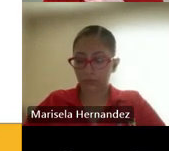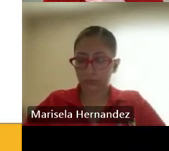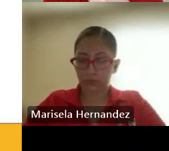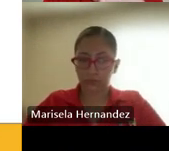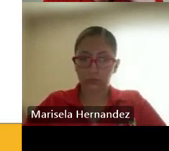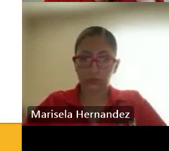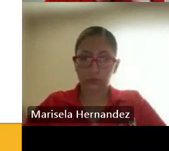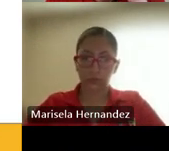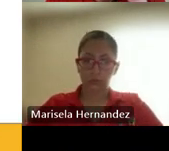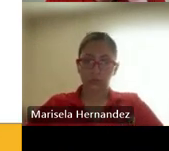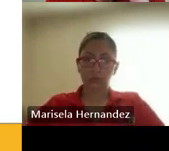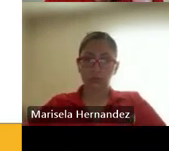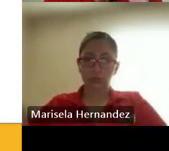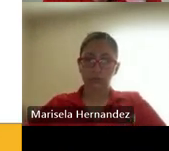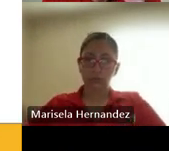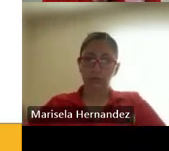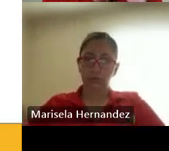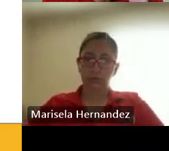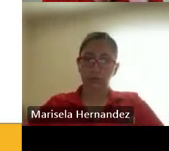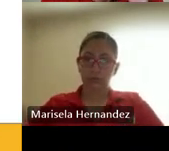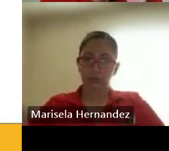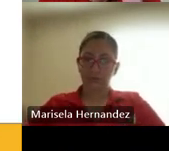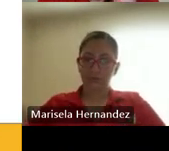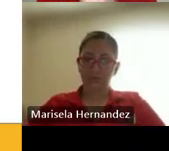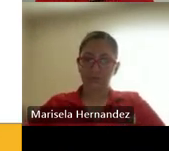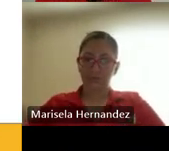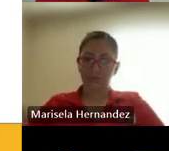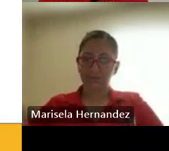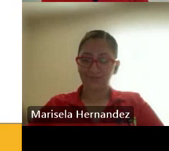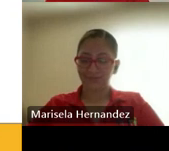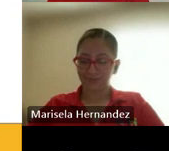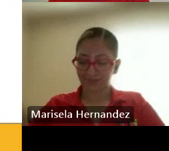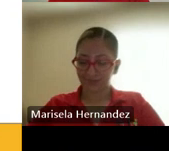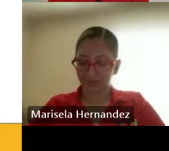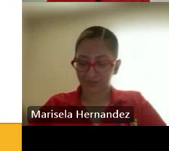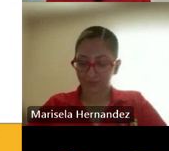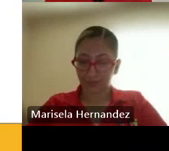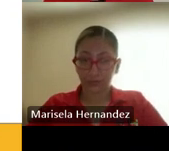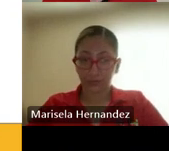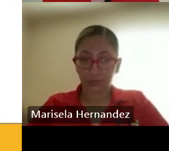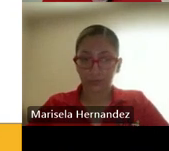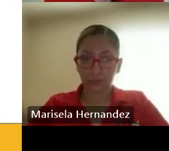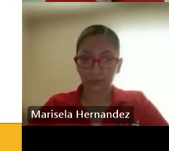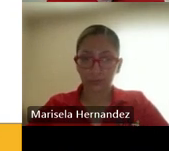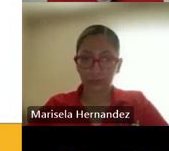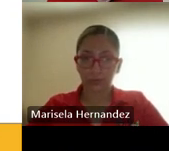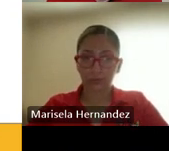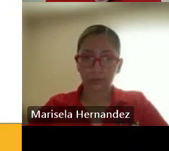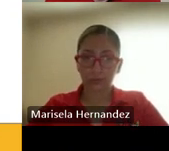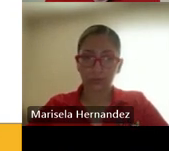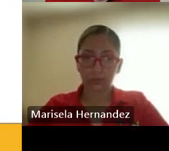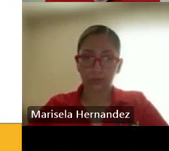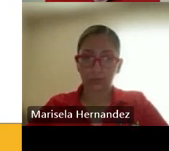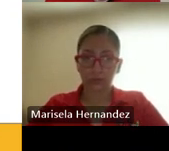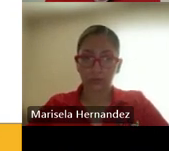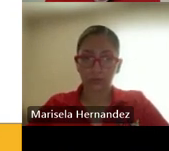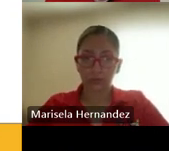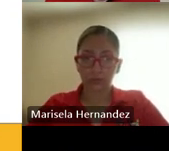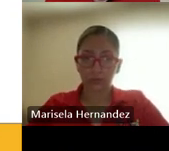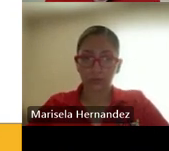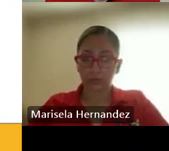healthy increase in 811 housing for the disabled. And I think that that's something that I